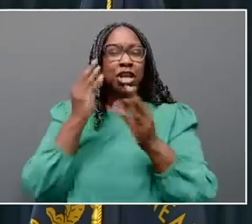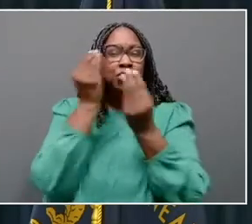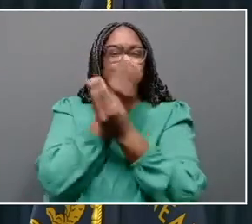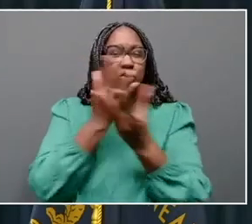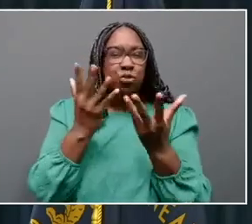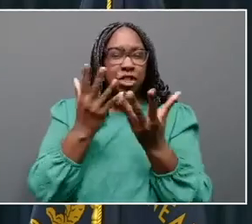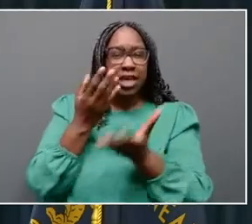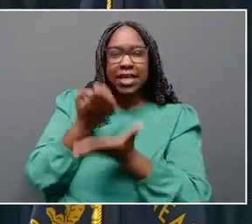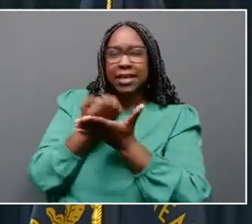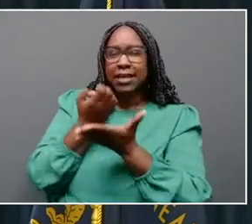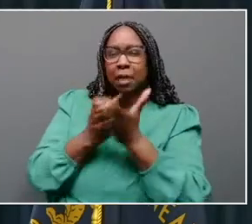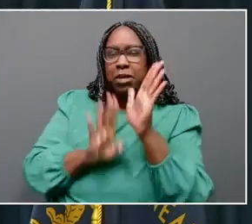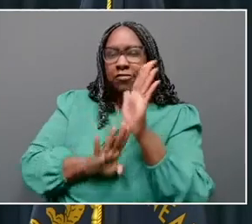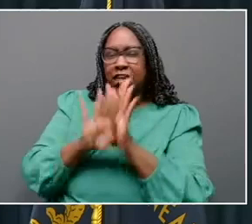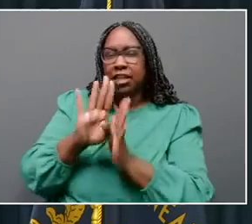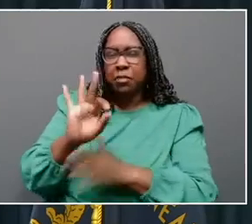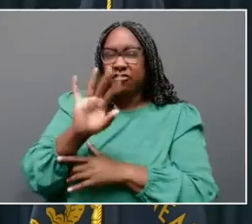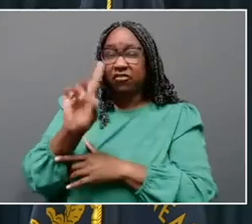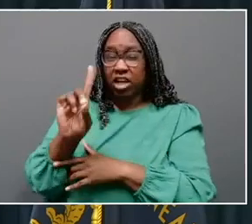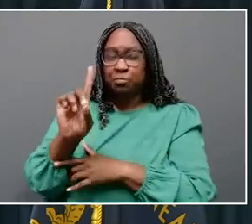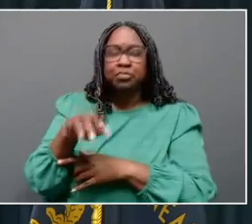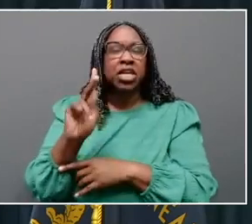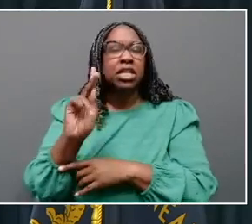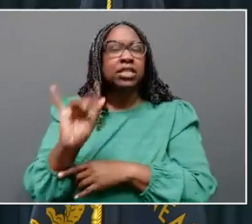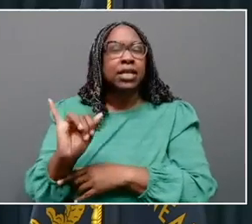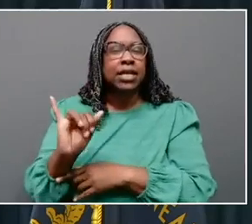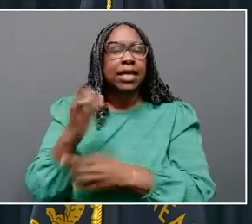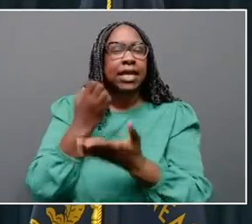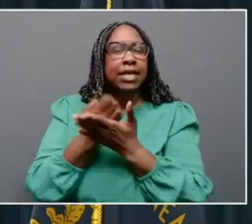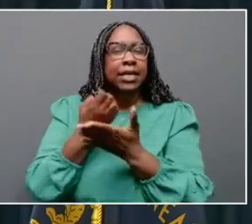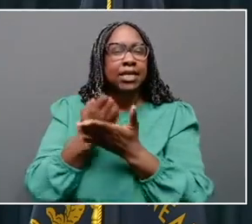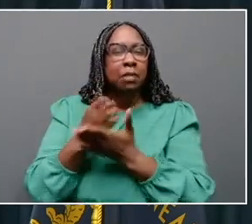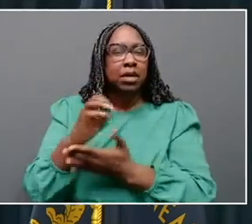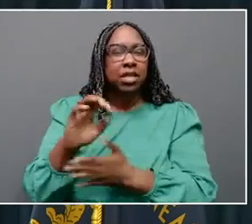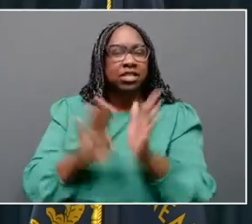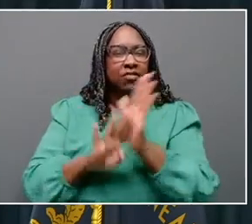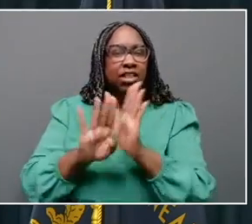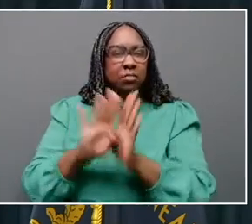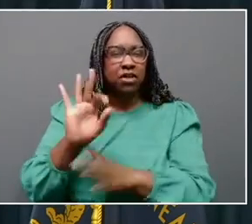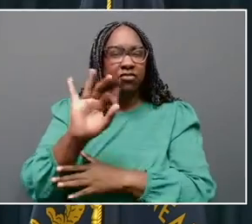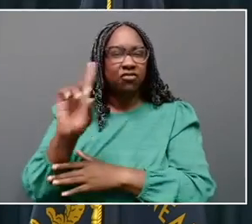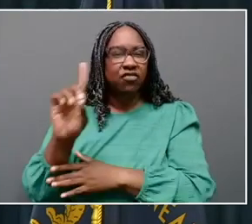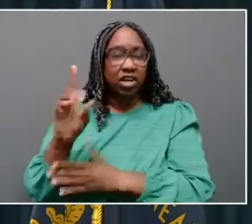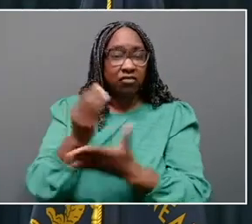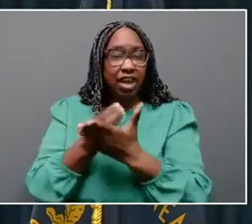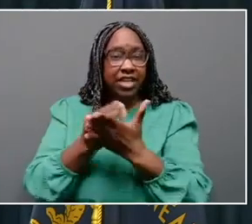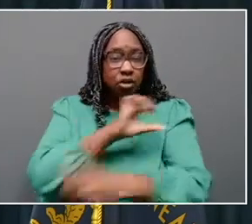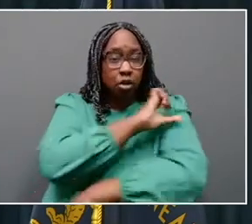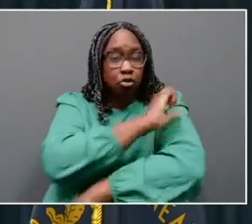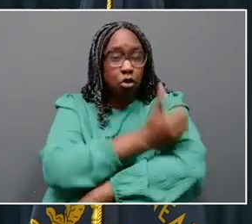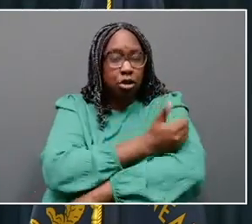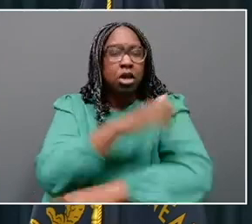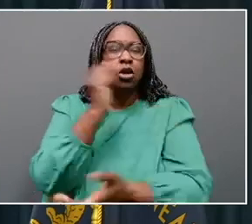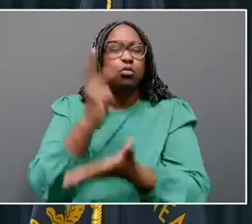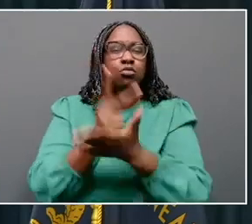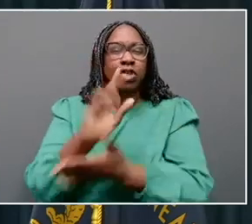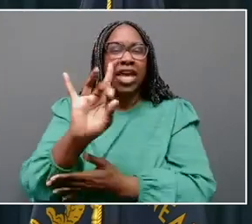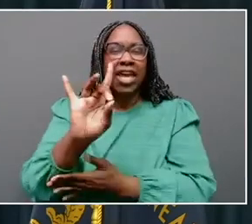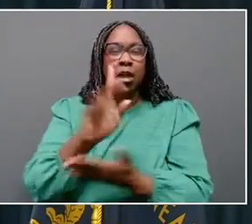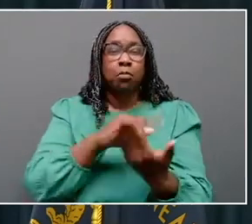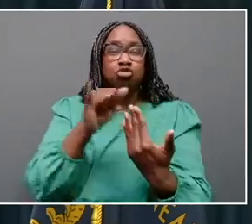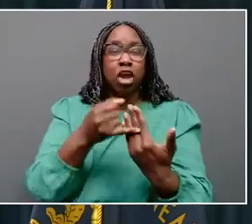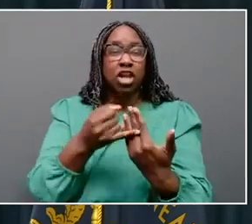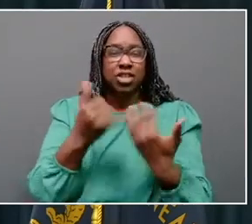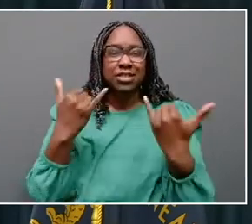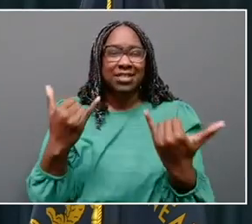today with. The Kentucky Economic Development Finance Authority has approved 8 projects today. They represent